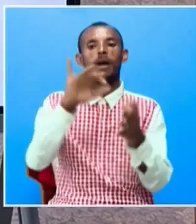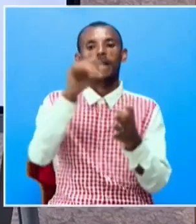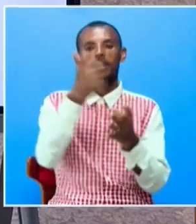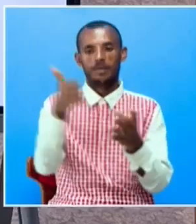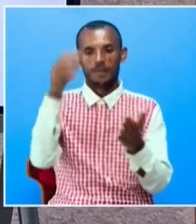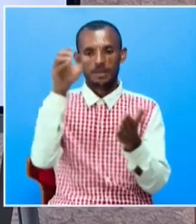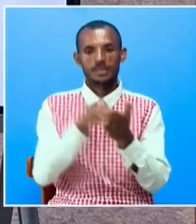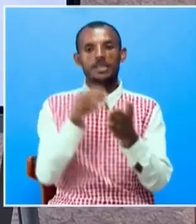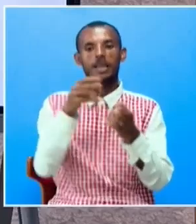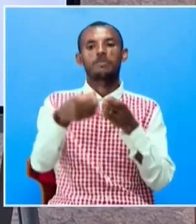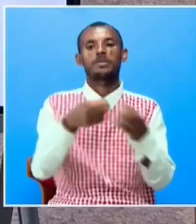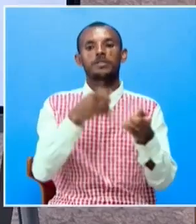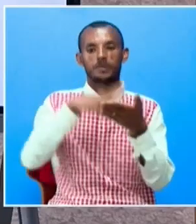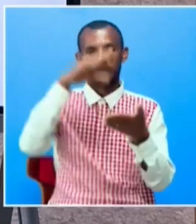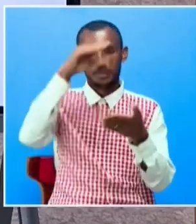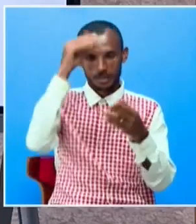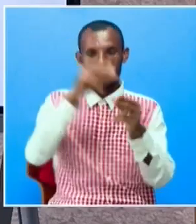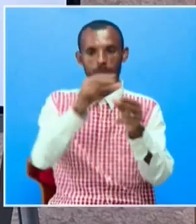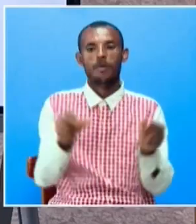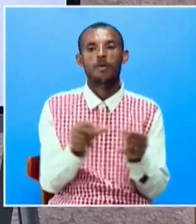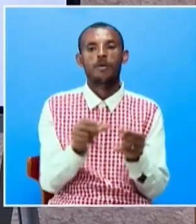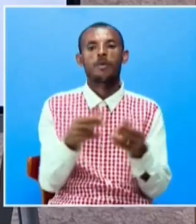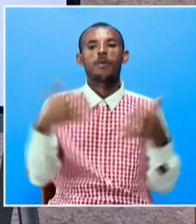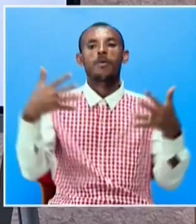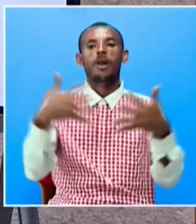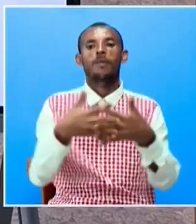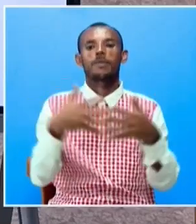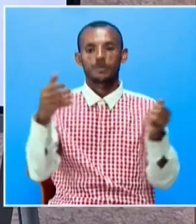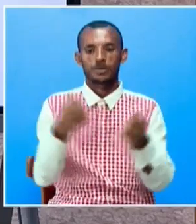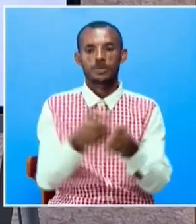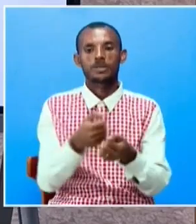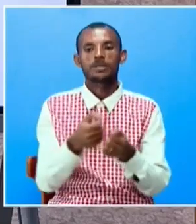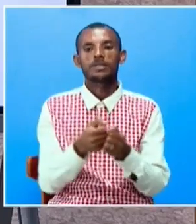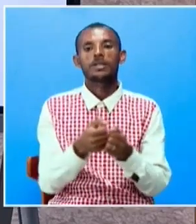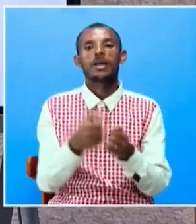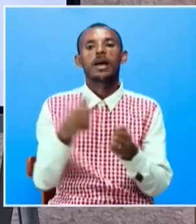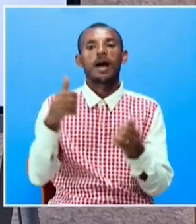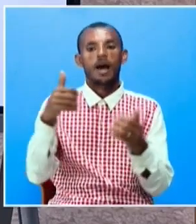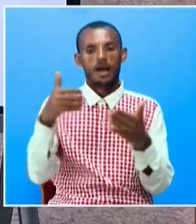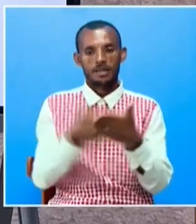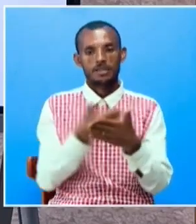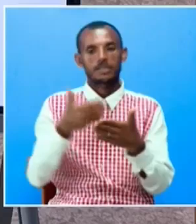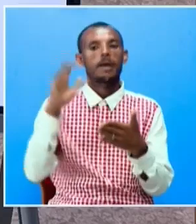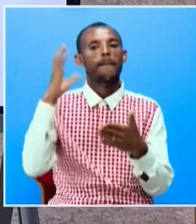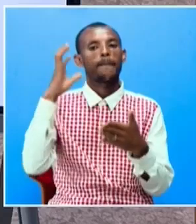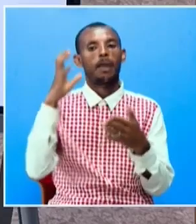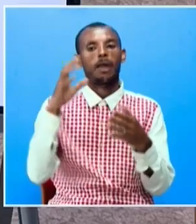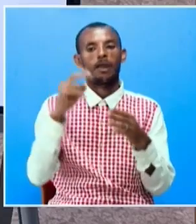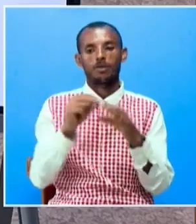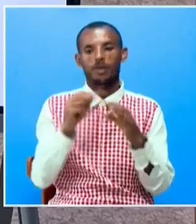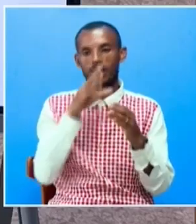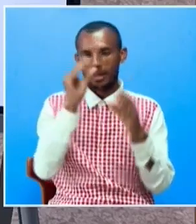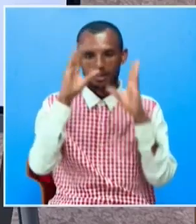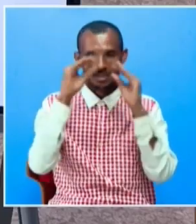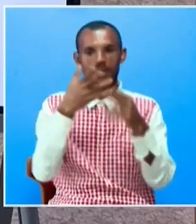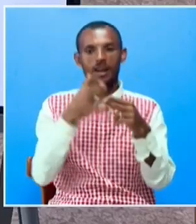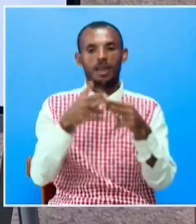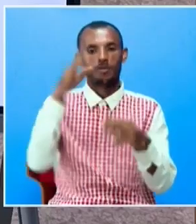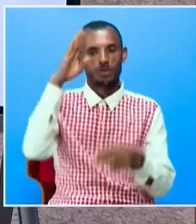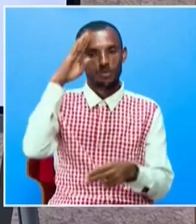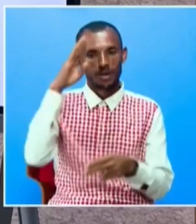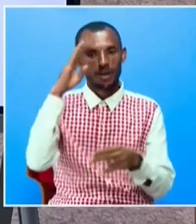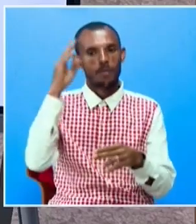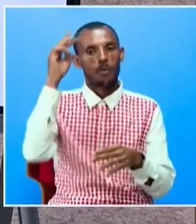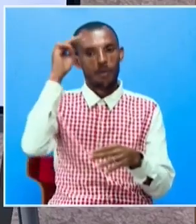Addis Ababa City Administration Education Bureau in collaboration with Addis Media Network, and I am Zuna